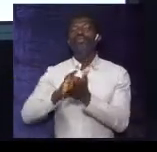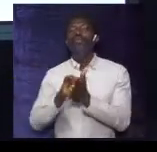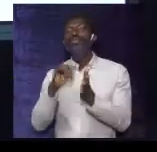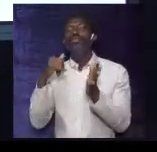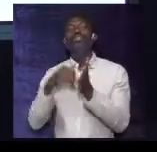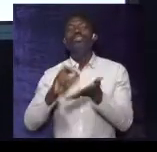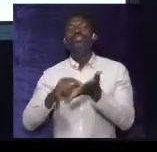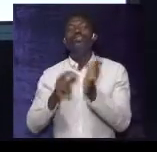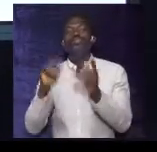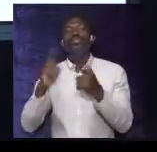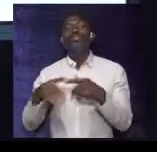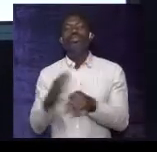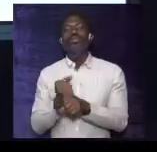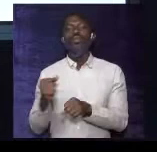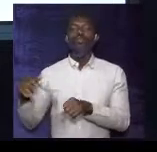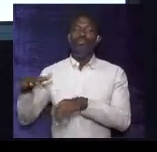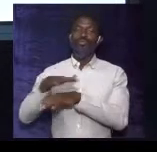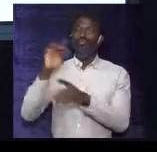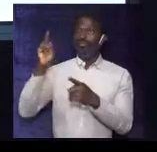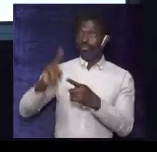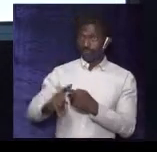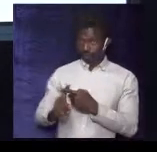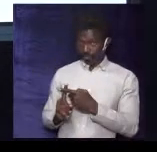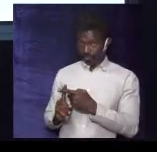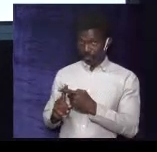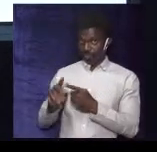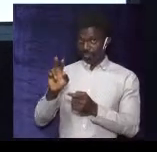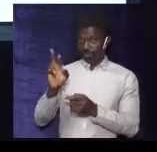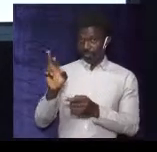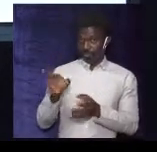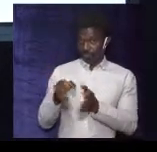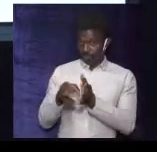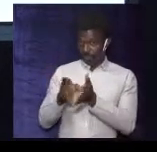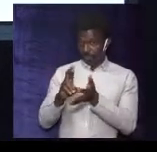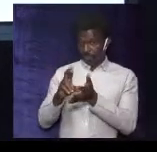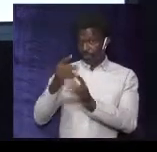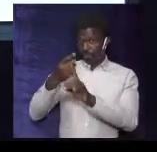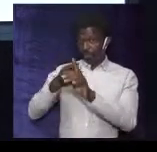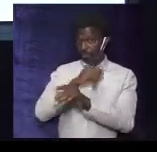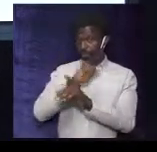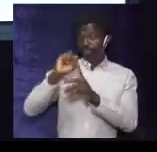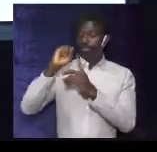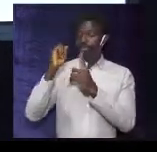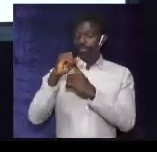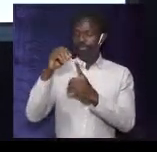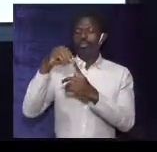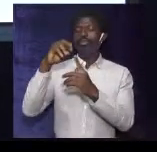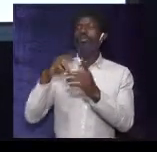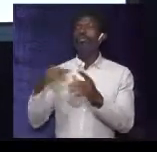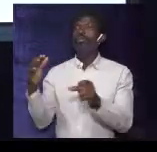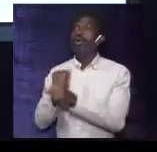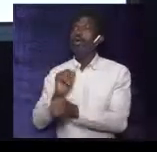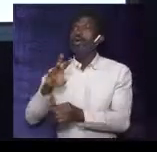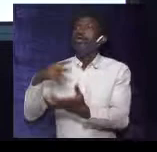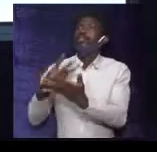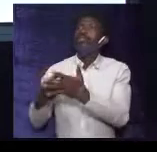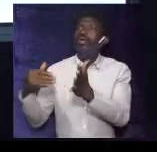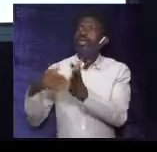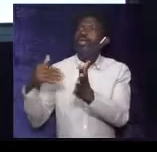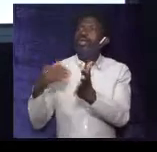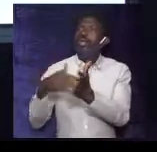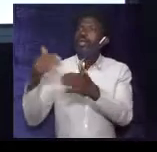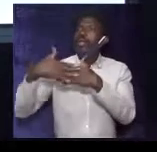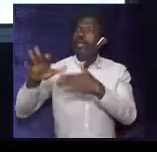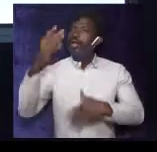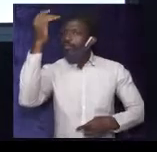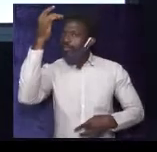is get over. What does it mean to get over? That is to recover from a situation